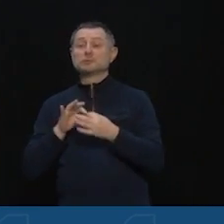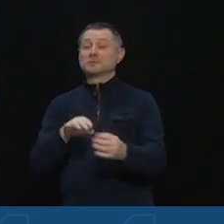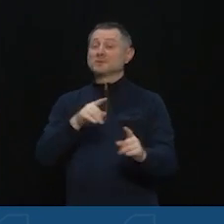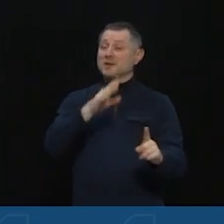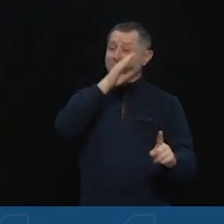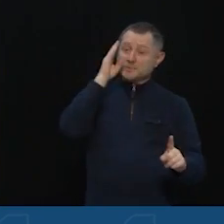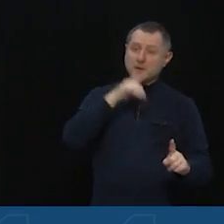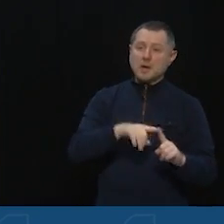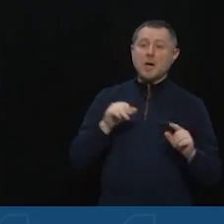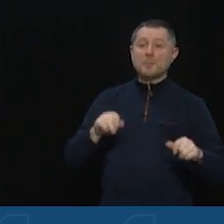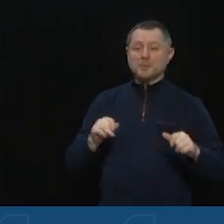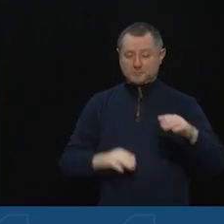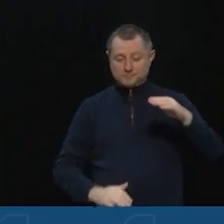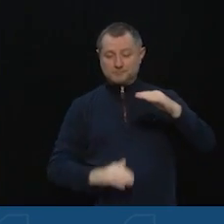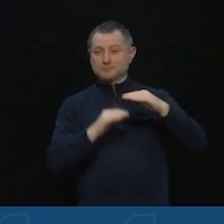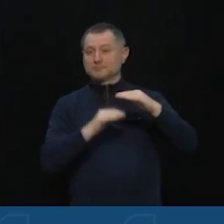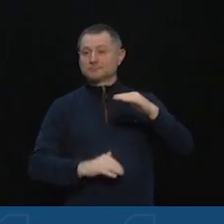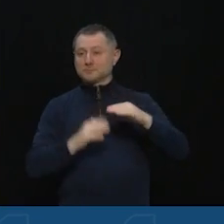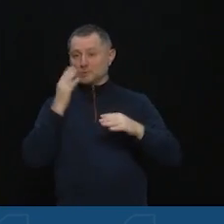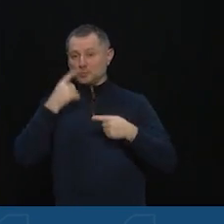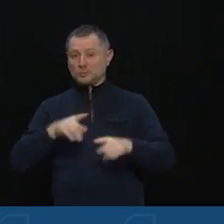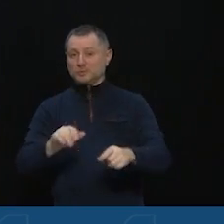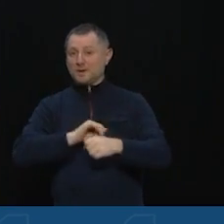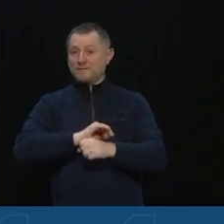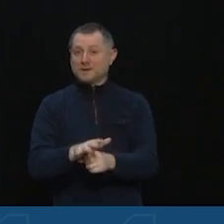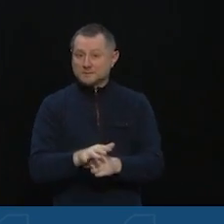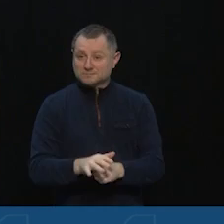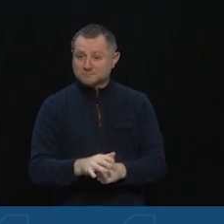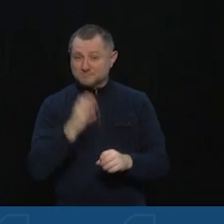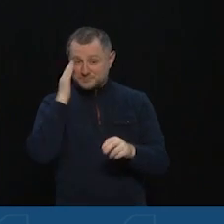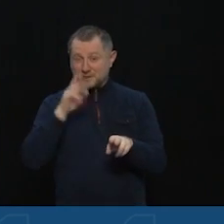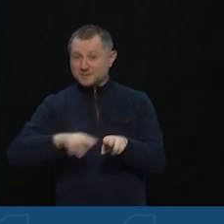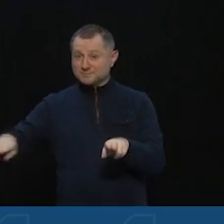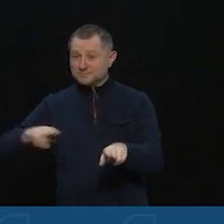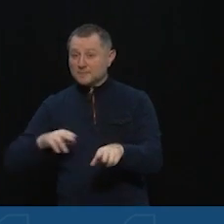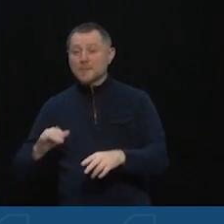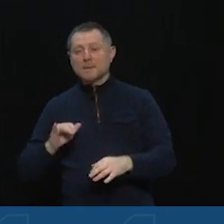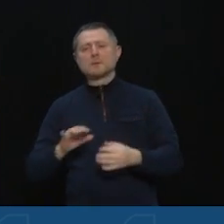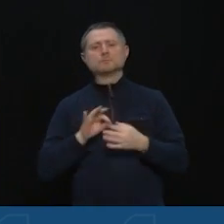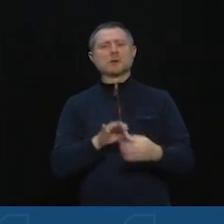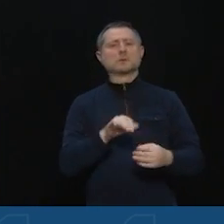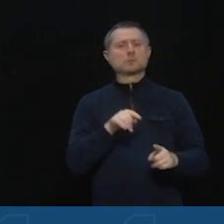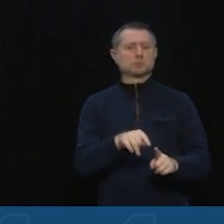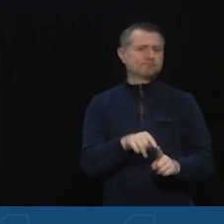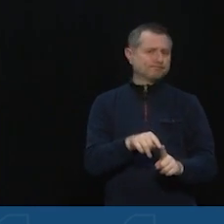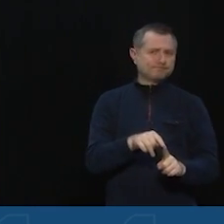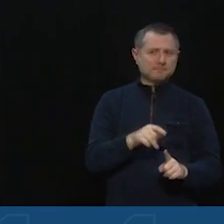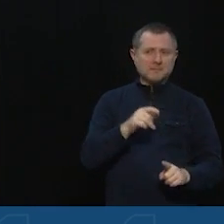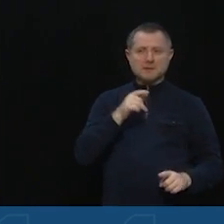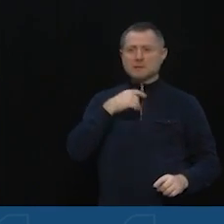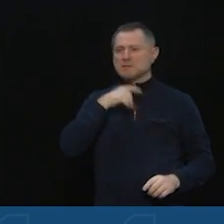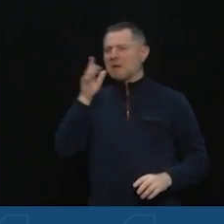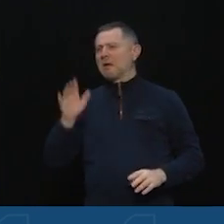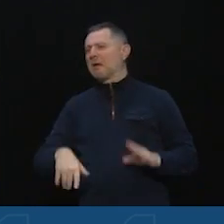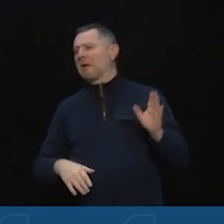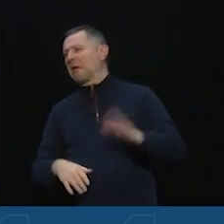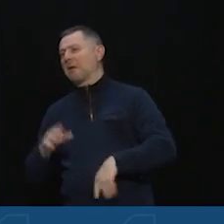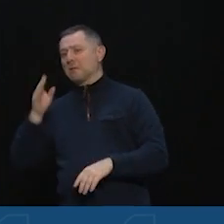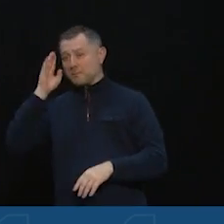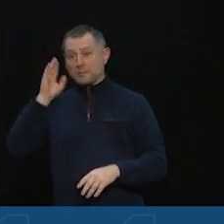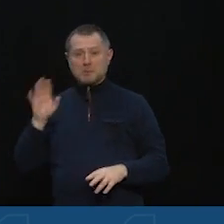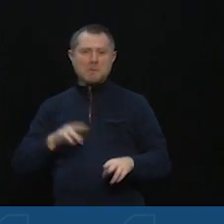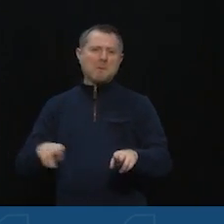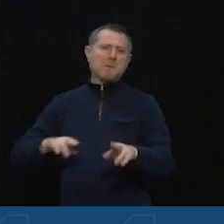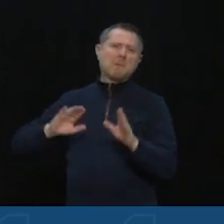capacity during the Omicron surge were related not only to the demand for hospital beds, but to